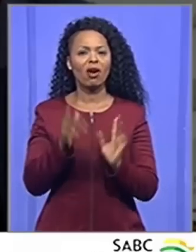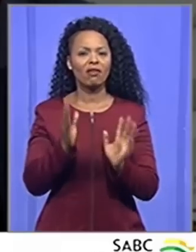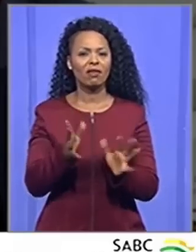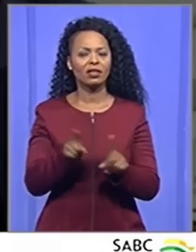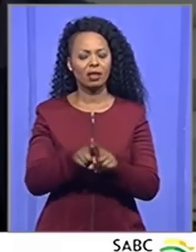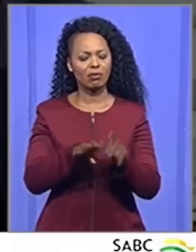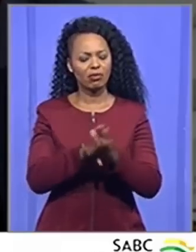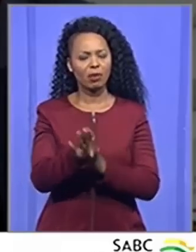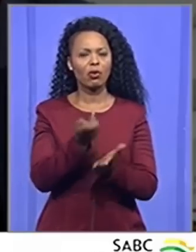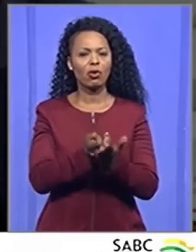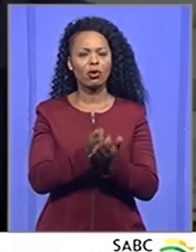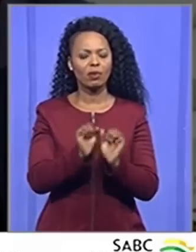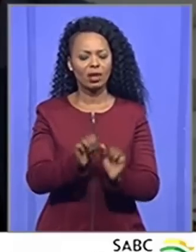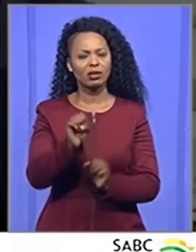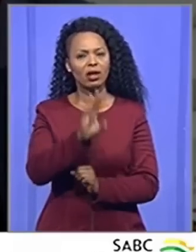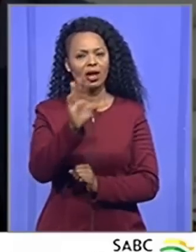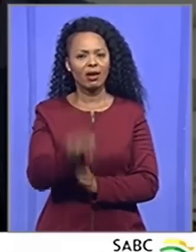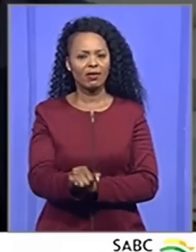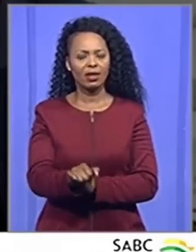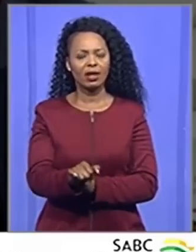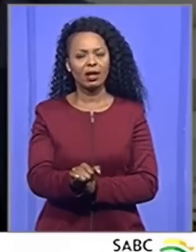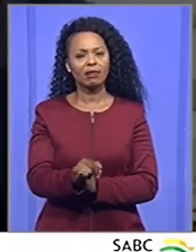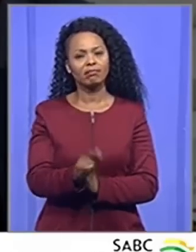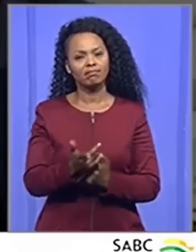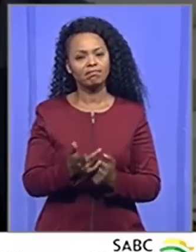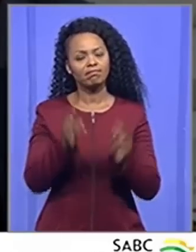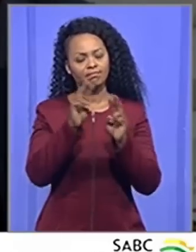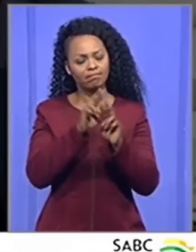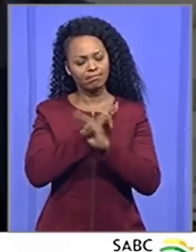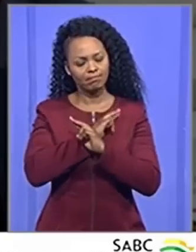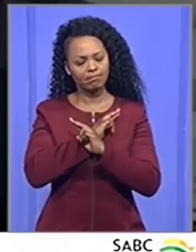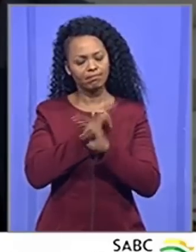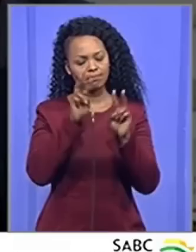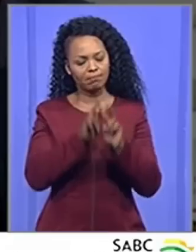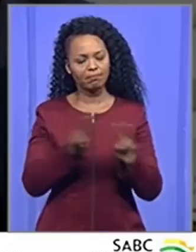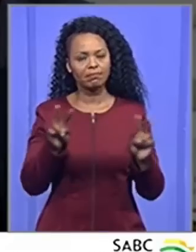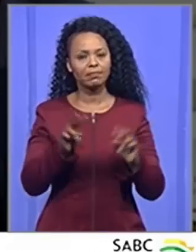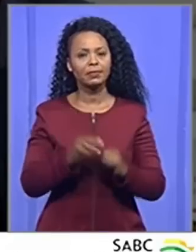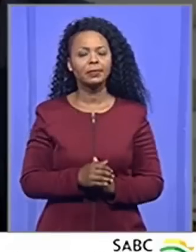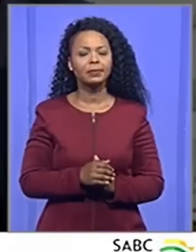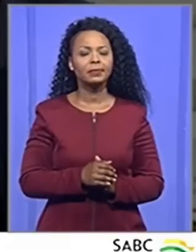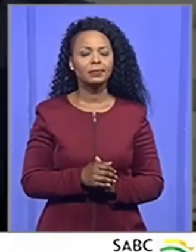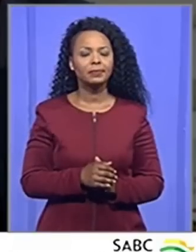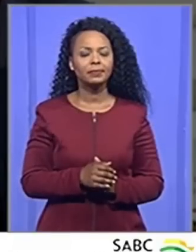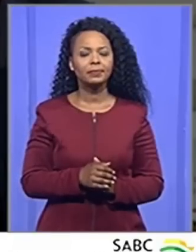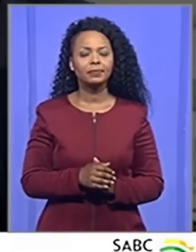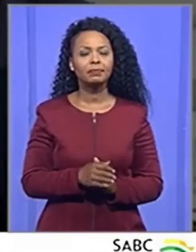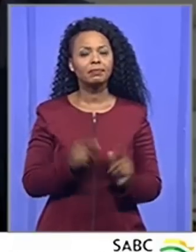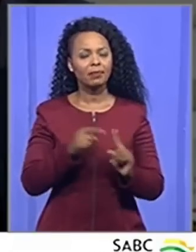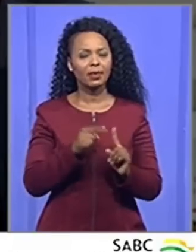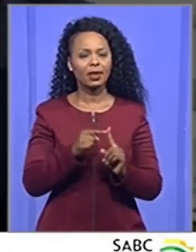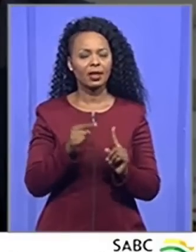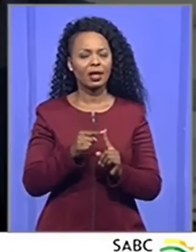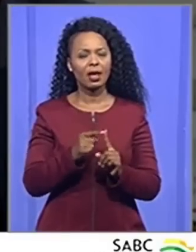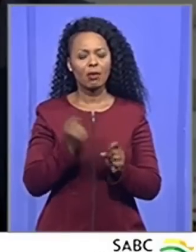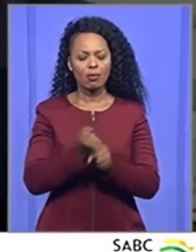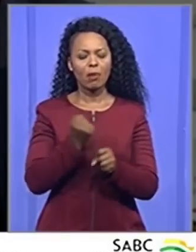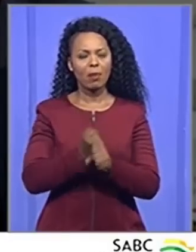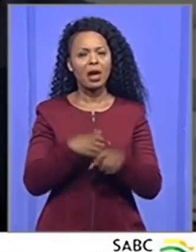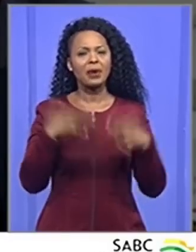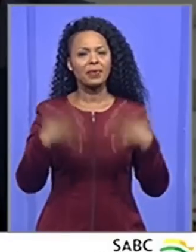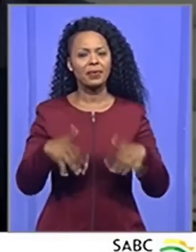ikonomi ya naga ya Afrika Borwa a moya wa gago o ithobalela ka kutse. Mohlomphehi Ackerman o iphethile tema ya hae